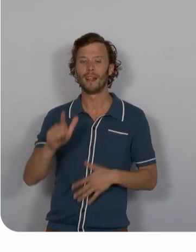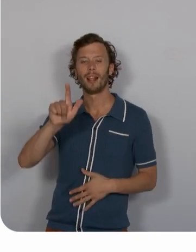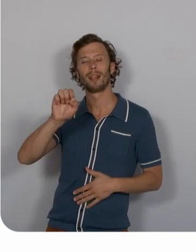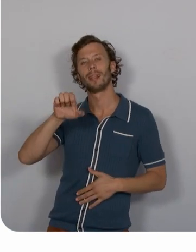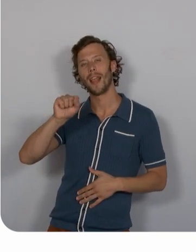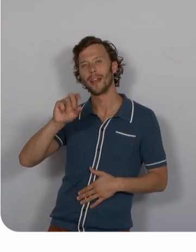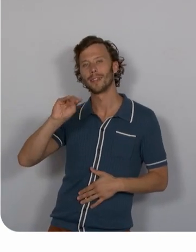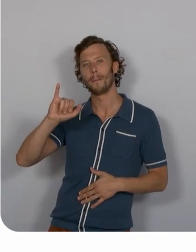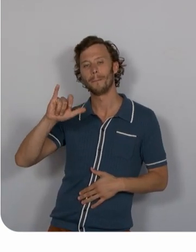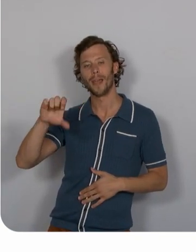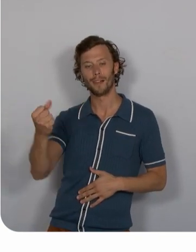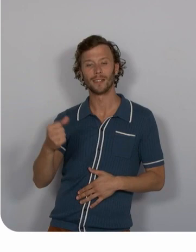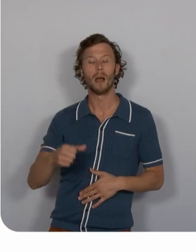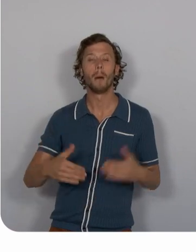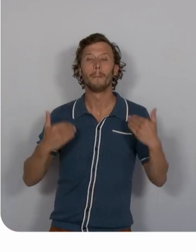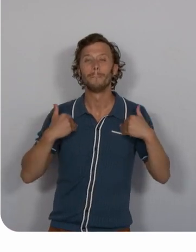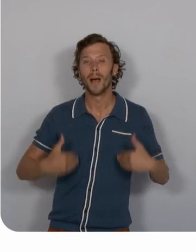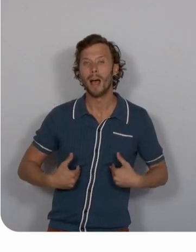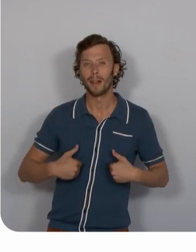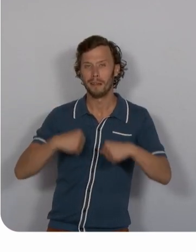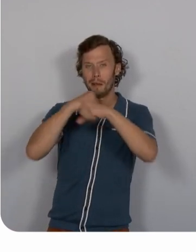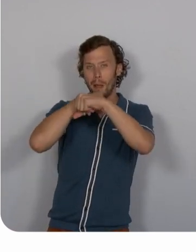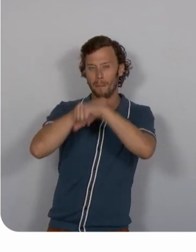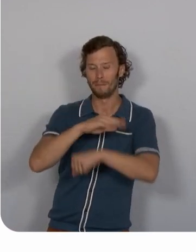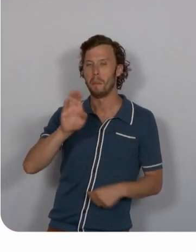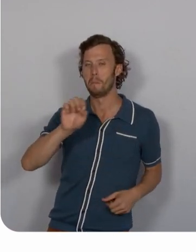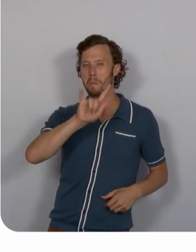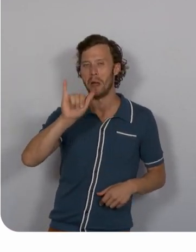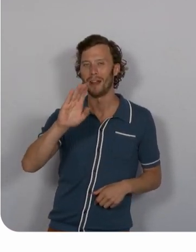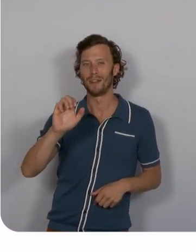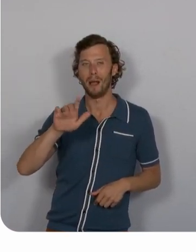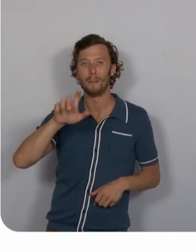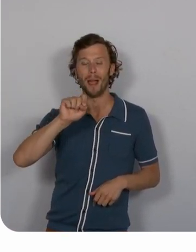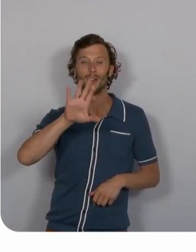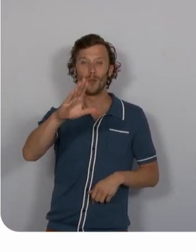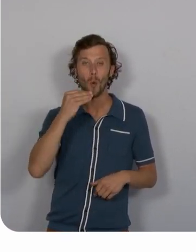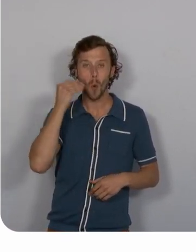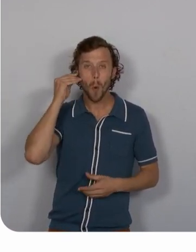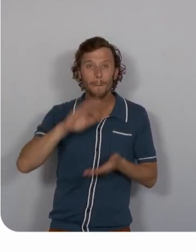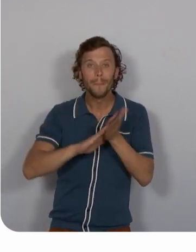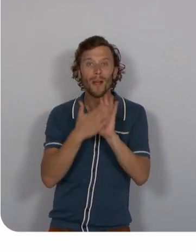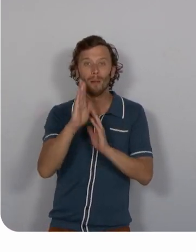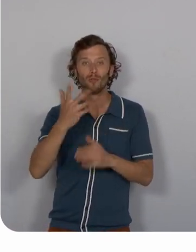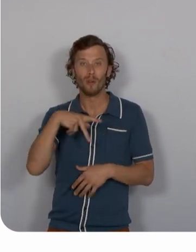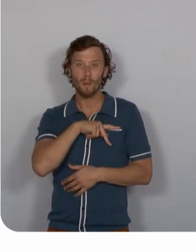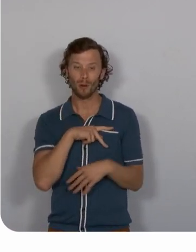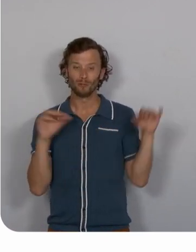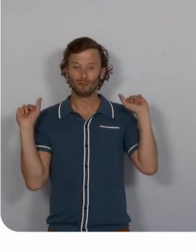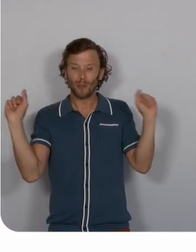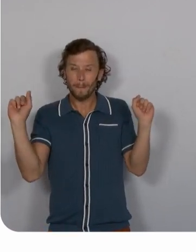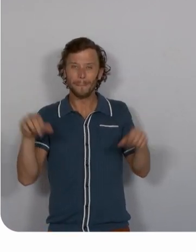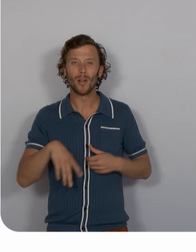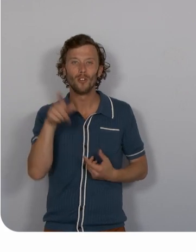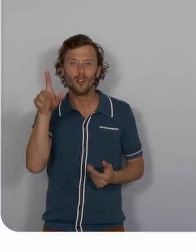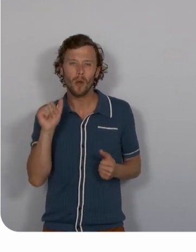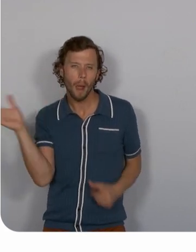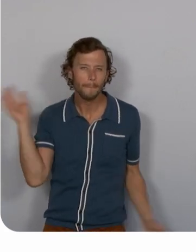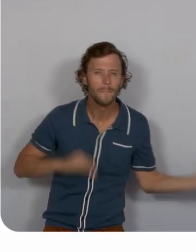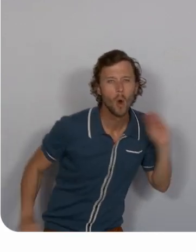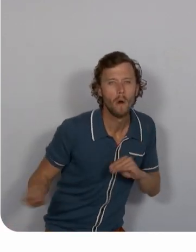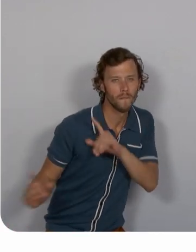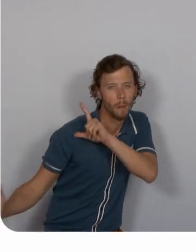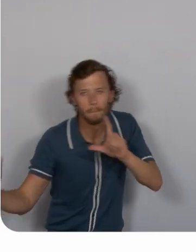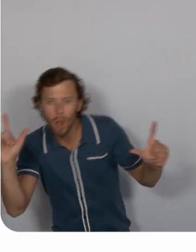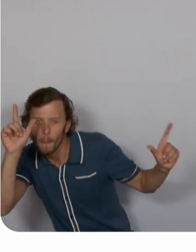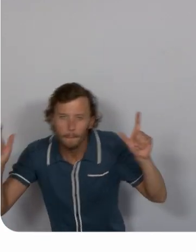you can turn your home into your virtual gym. Feel the freedom to move, hit targets, and dodge walls, all